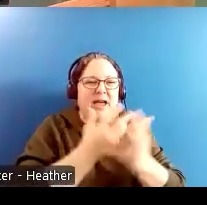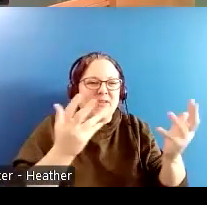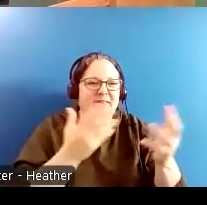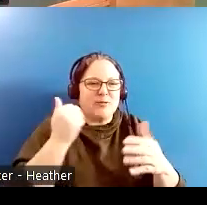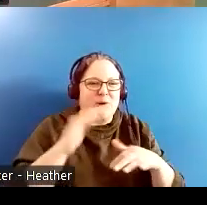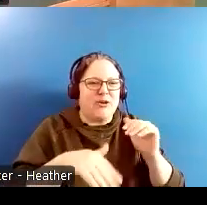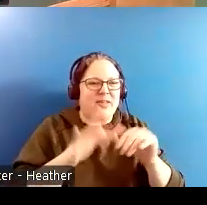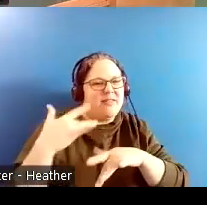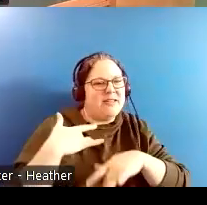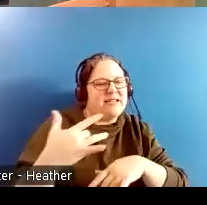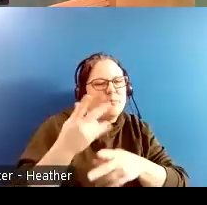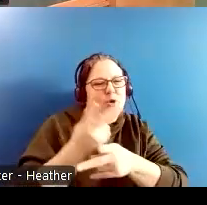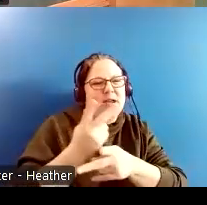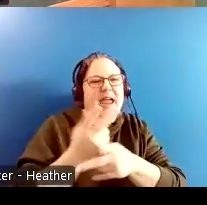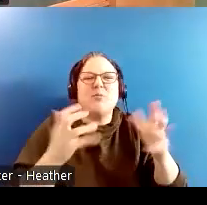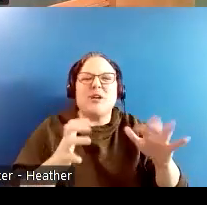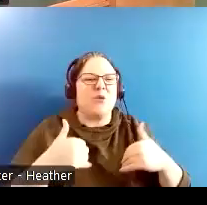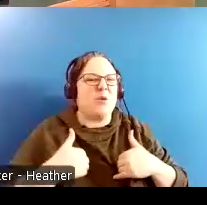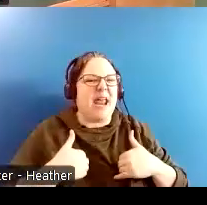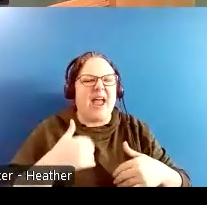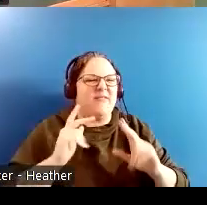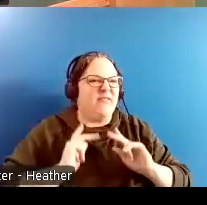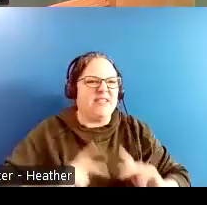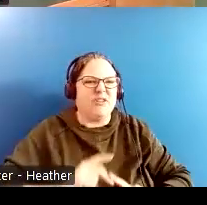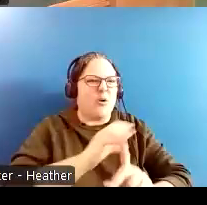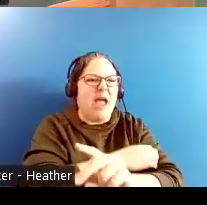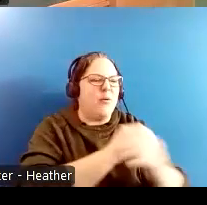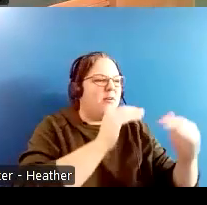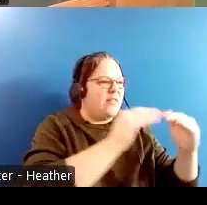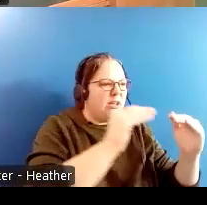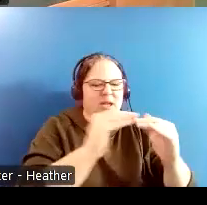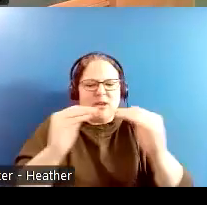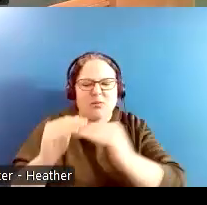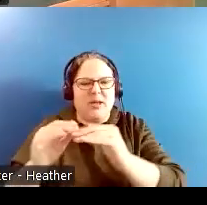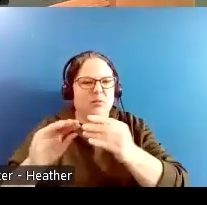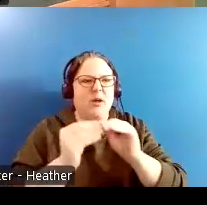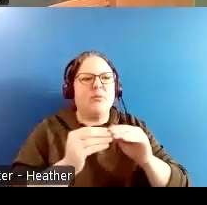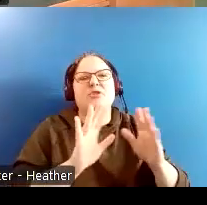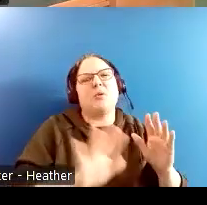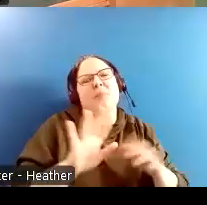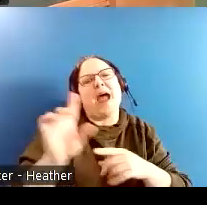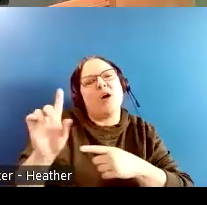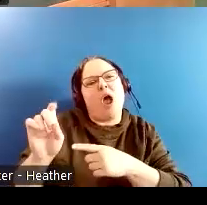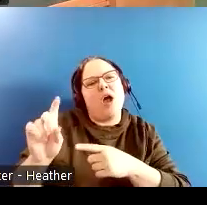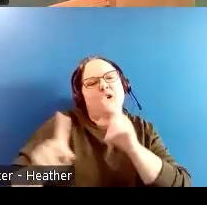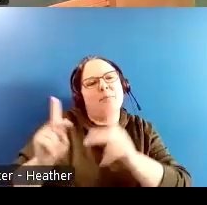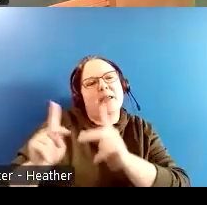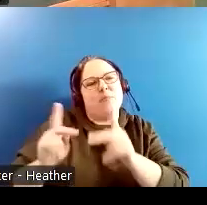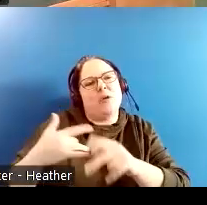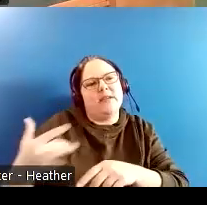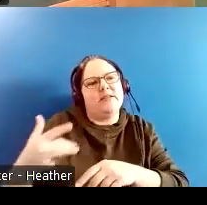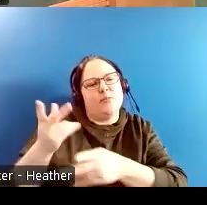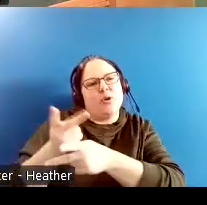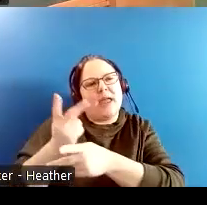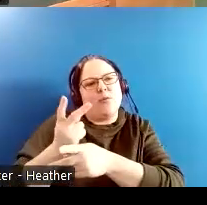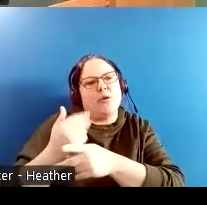spend our statistical power sending equal numbers of people to each group. So there was only 100 people in the usual care control arm. So we'd have